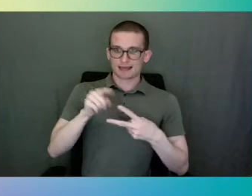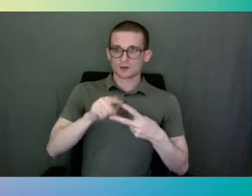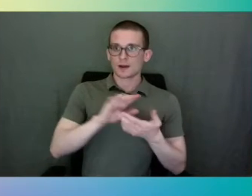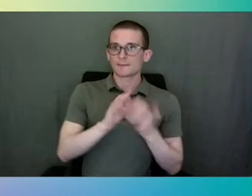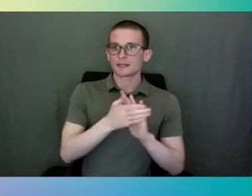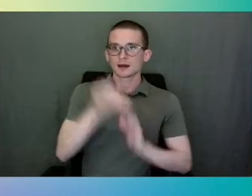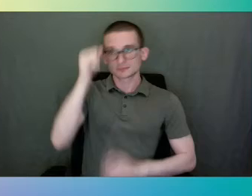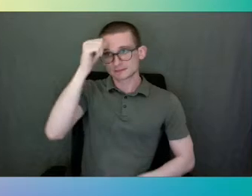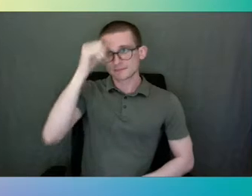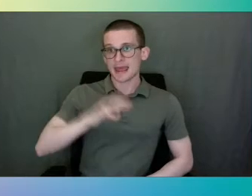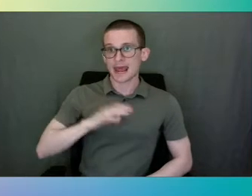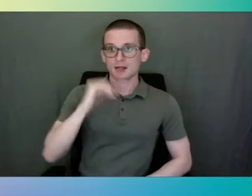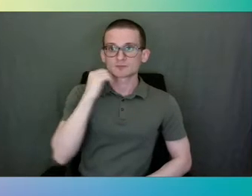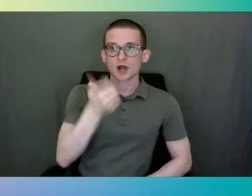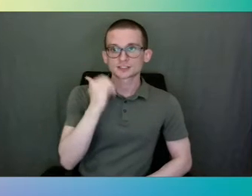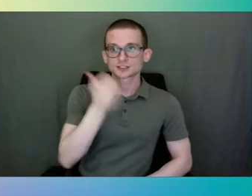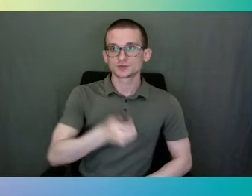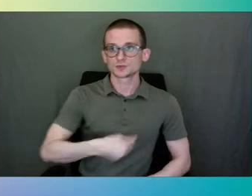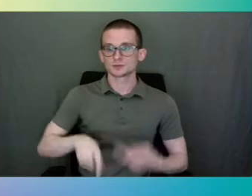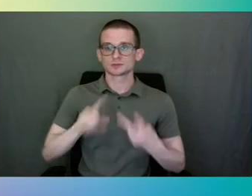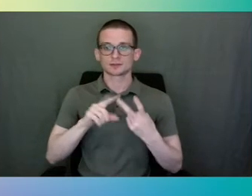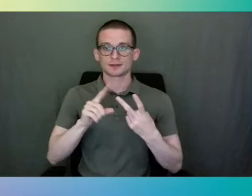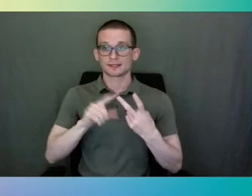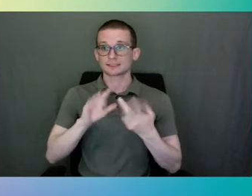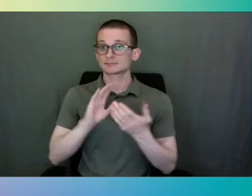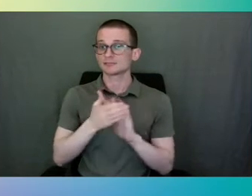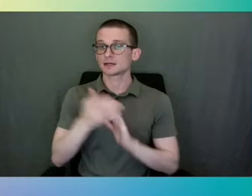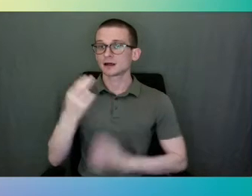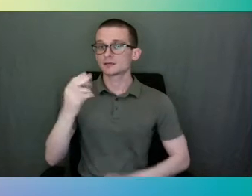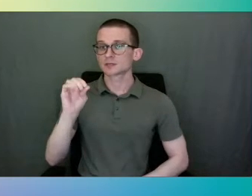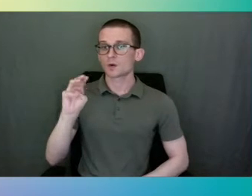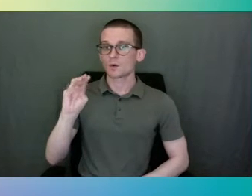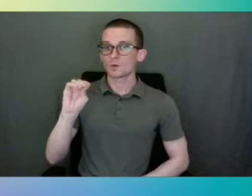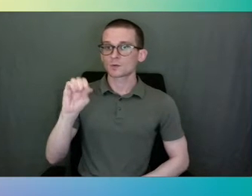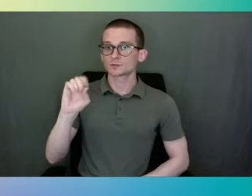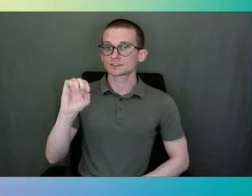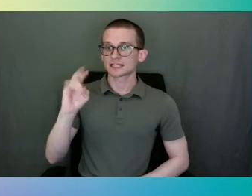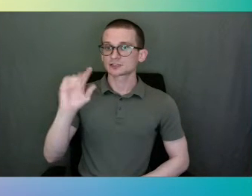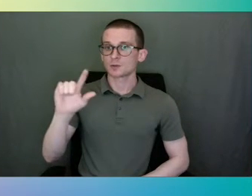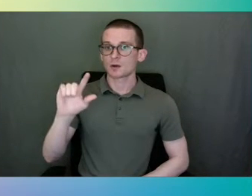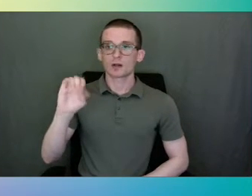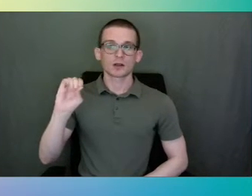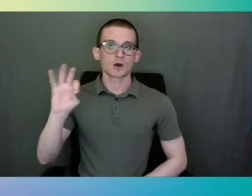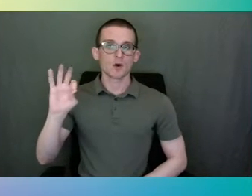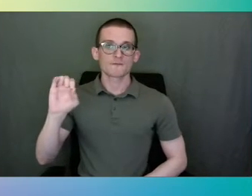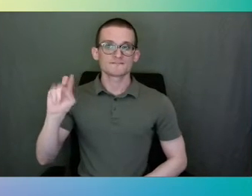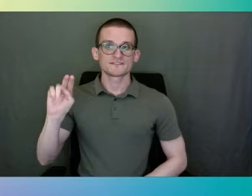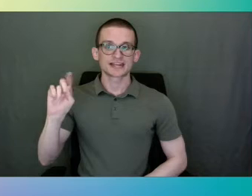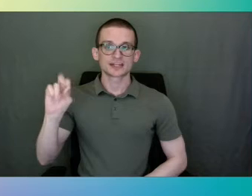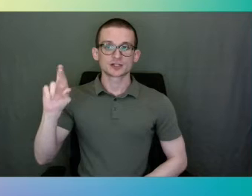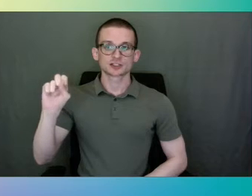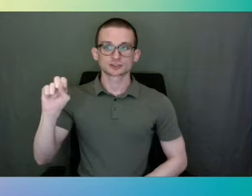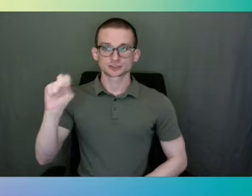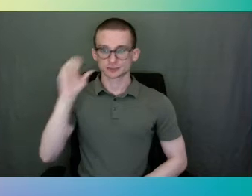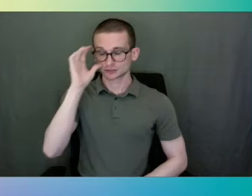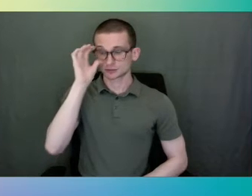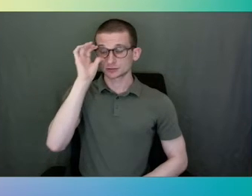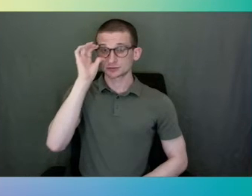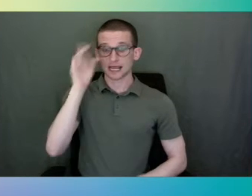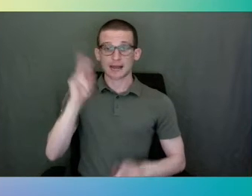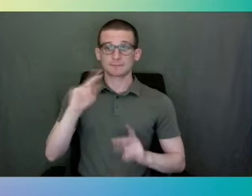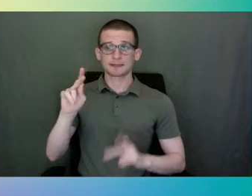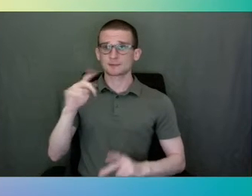prostitutes. Arsenokoitai turns into homosexual offenders. And I have friends who say, there it is in the